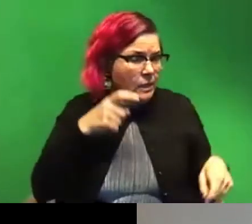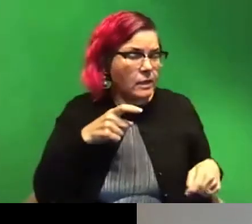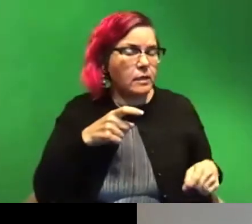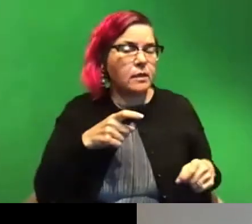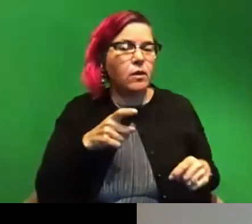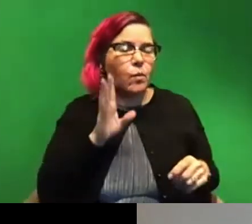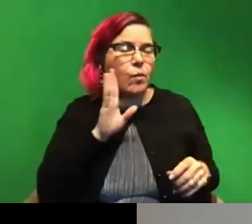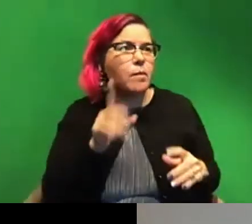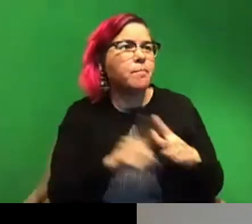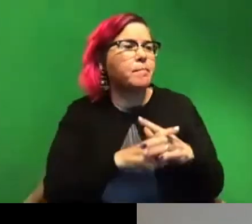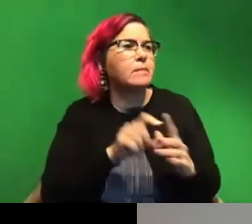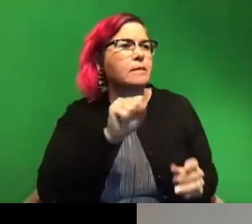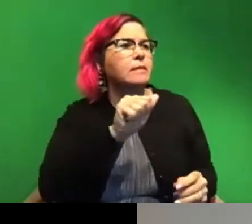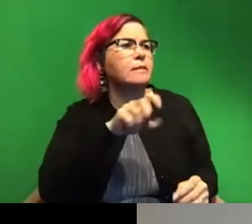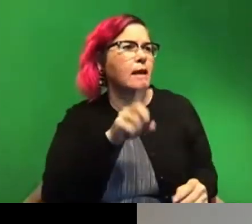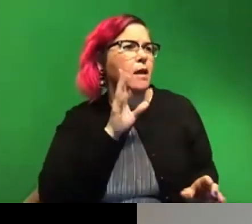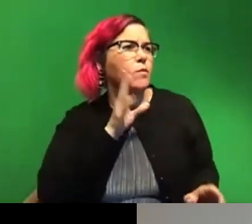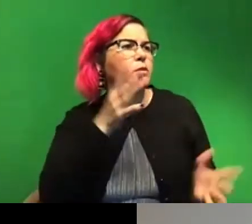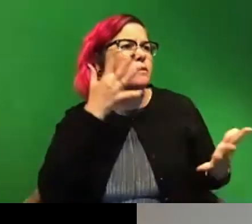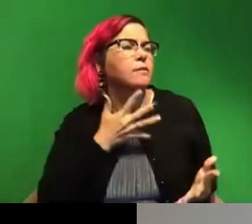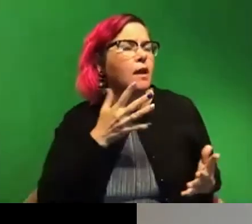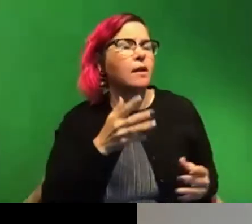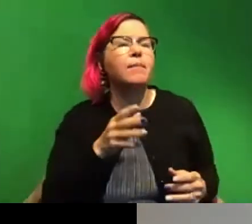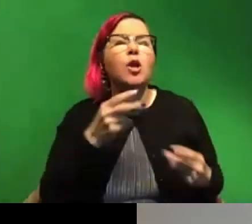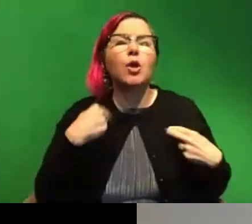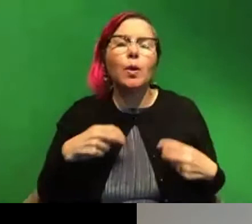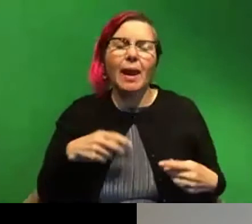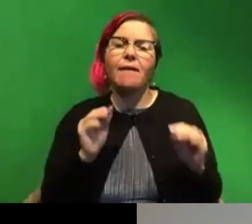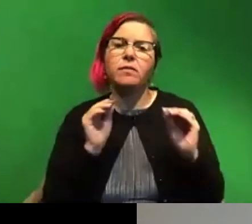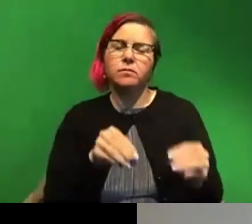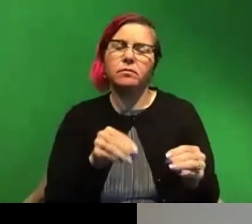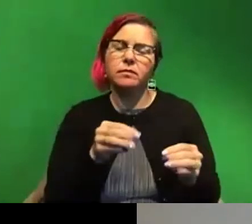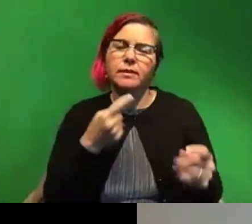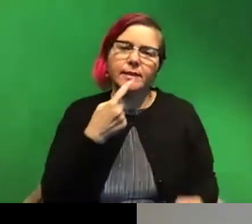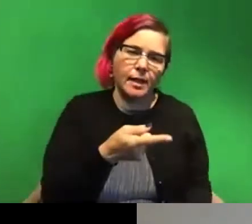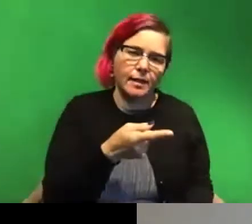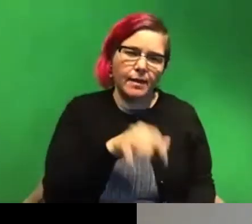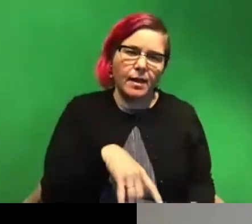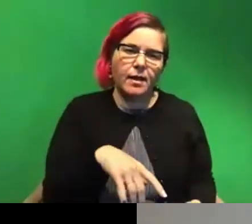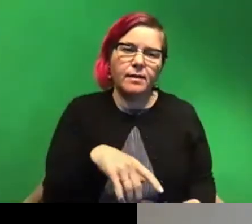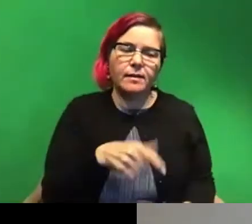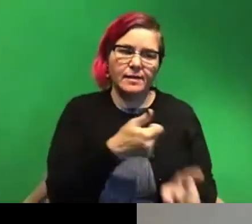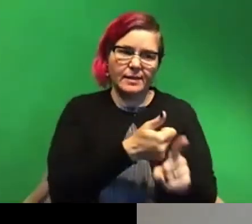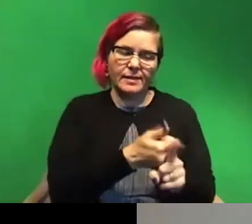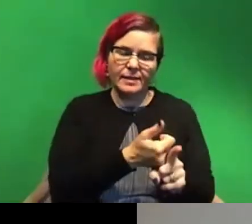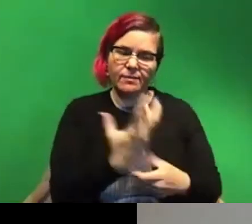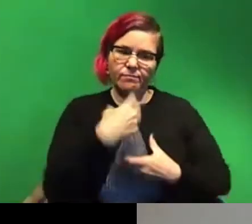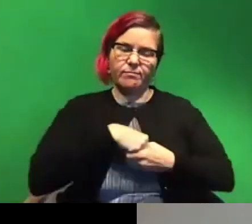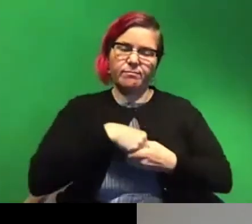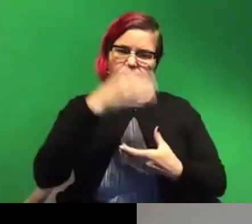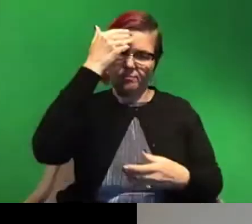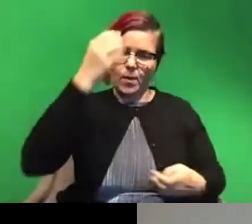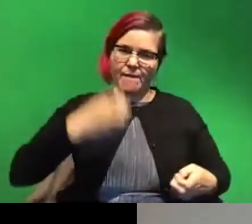comes up with the word sad, but a human had to tell it that, though. Right. So it's not that the system had emotions on its own. It's